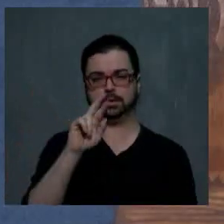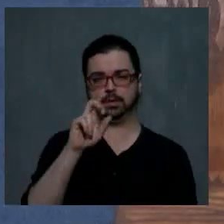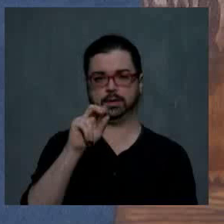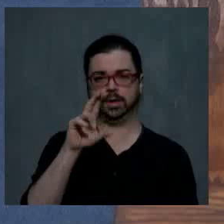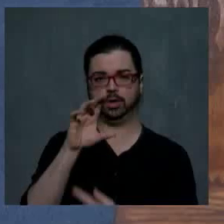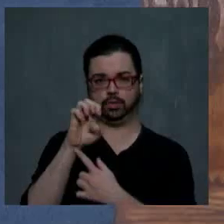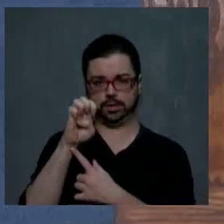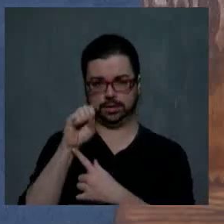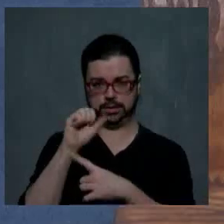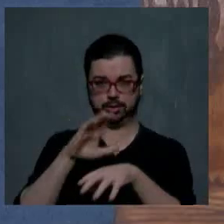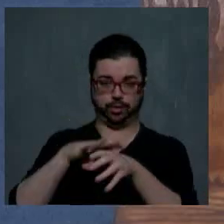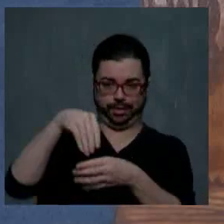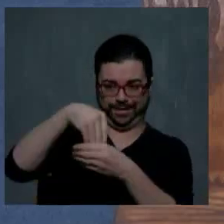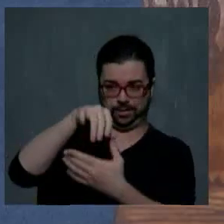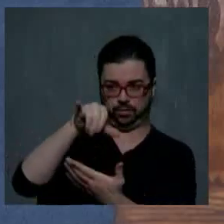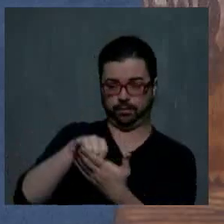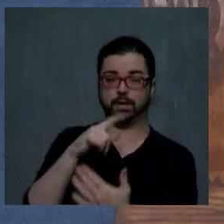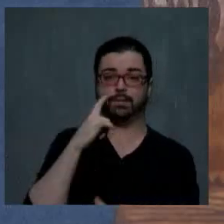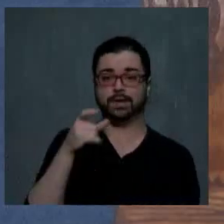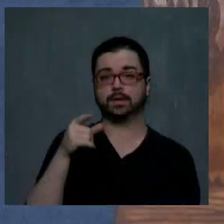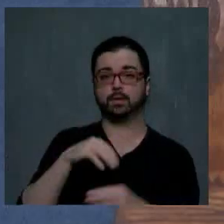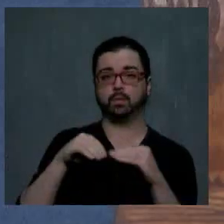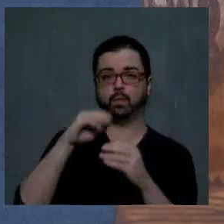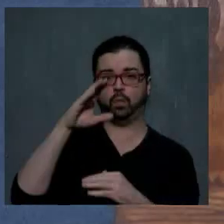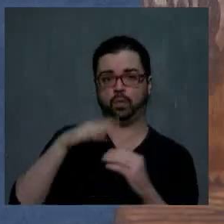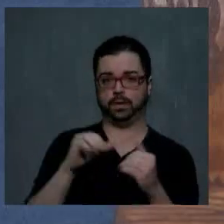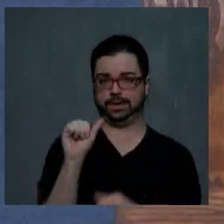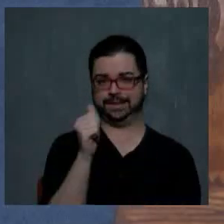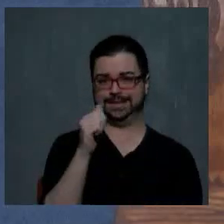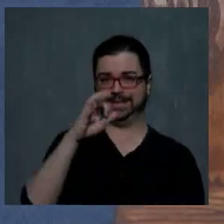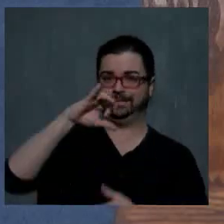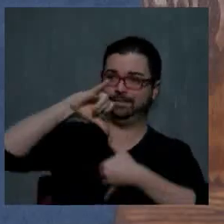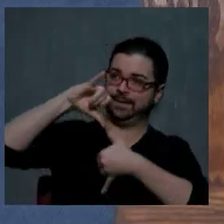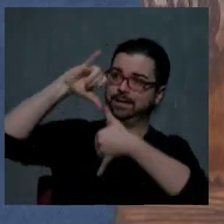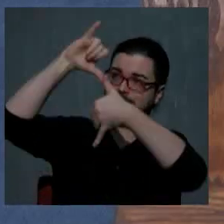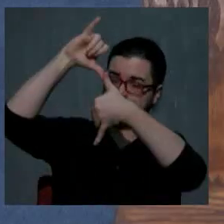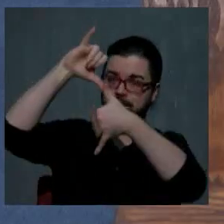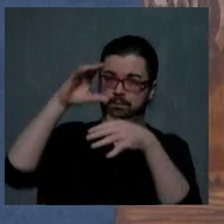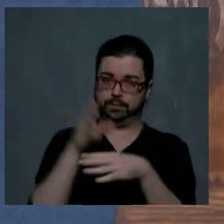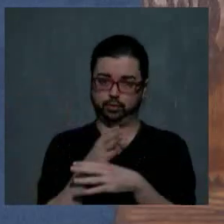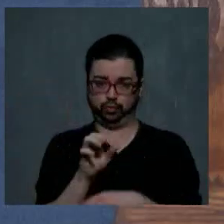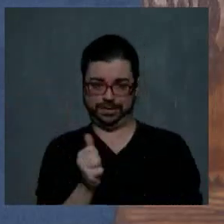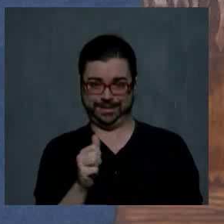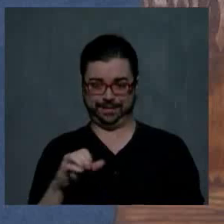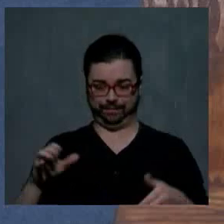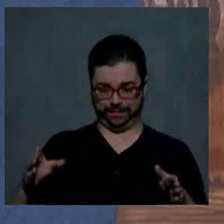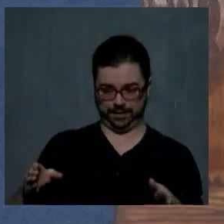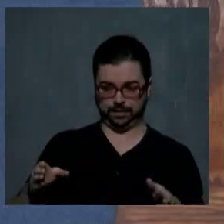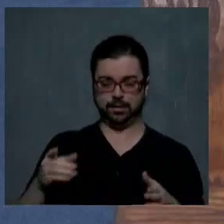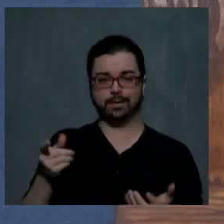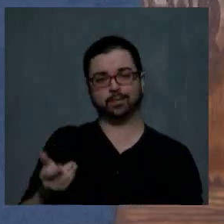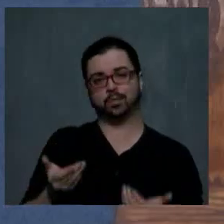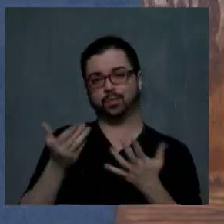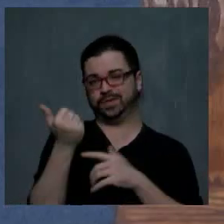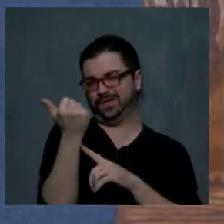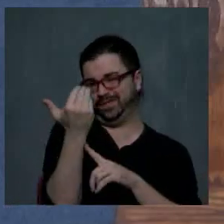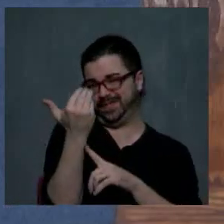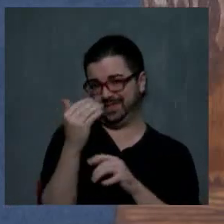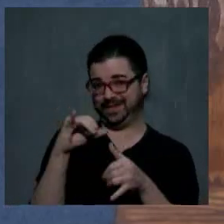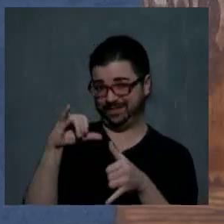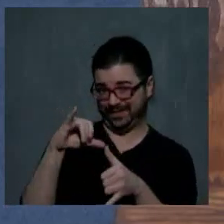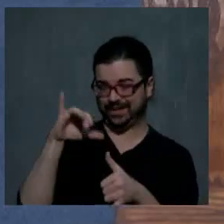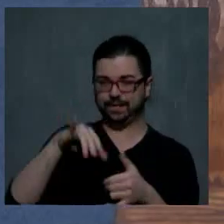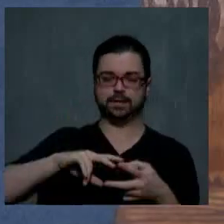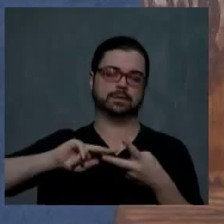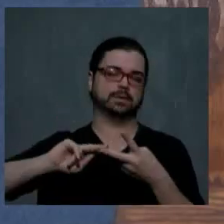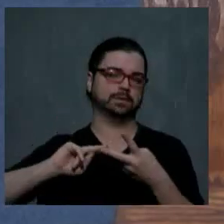those terraces are more than 10 feet tall between a 10-foot bench, they're proposed at 15 foot, that creates that second